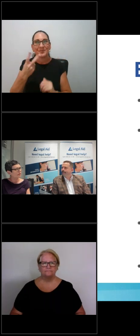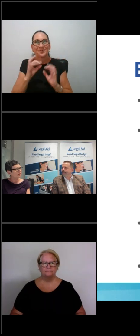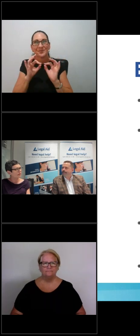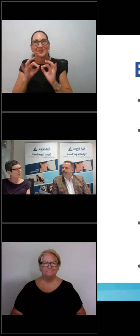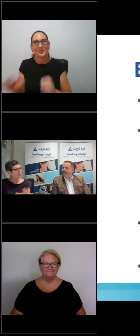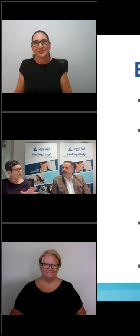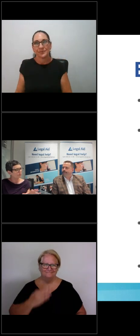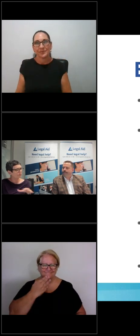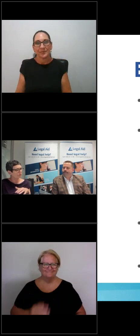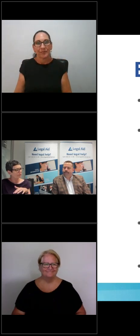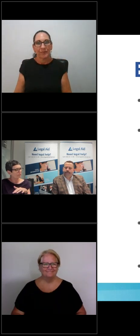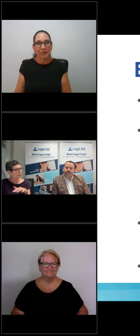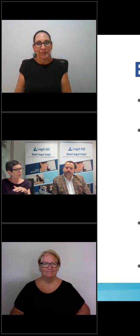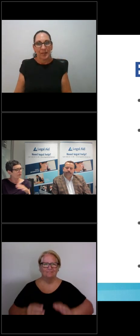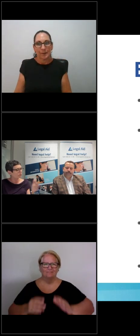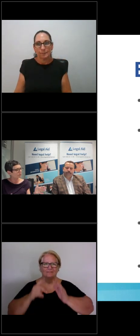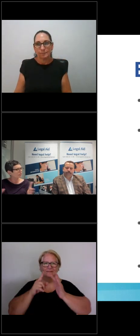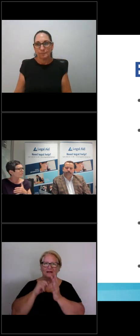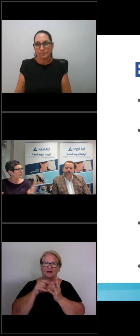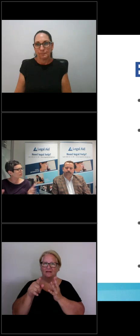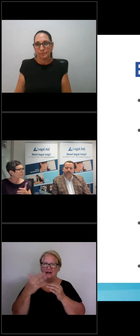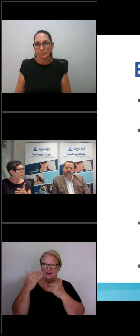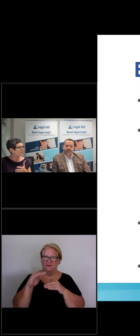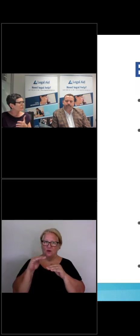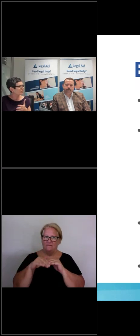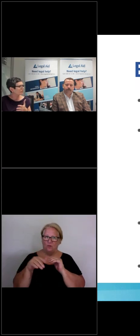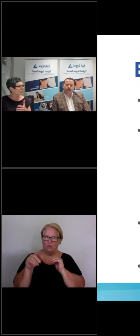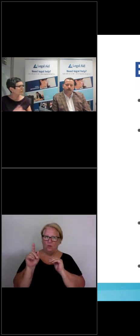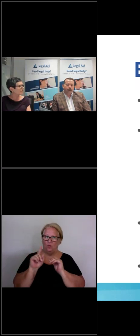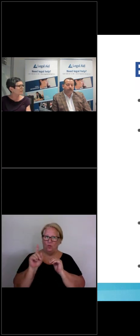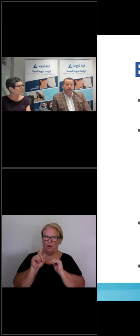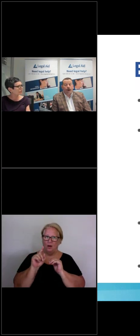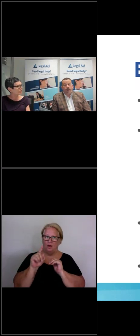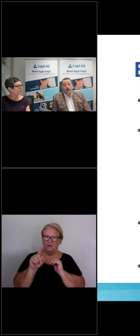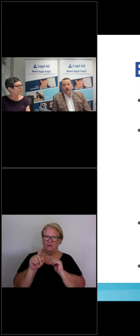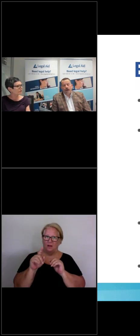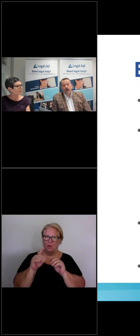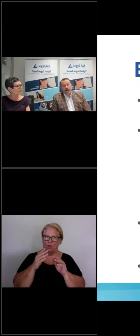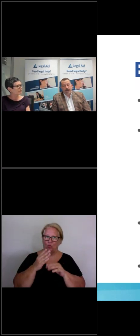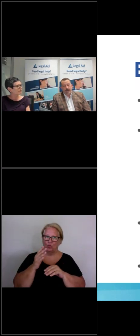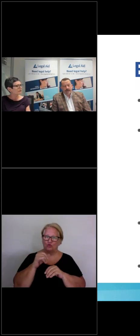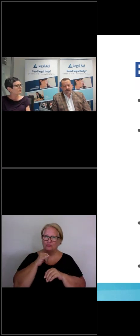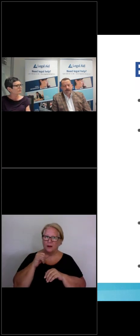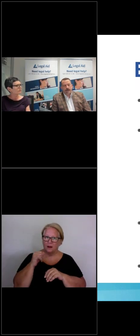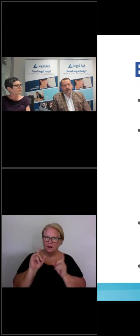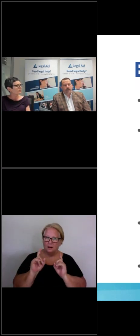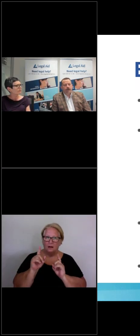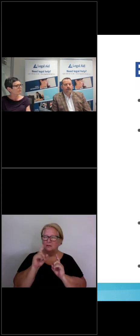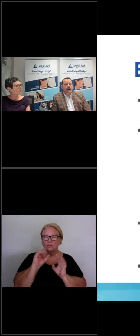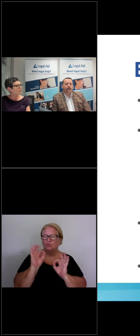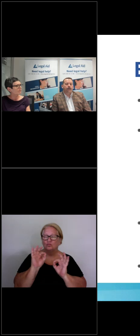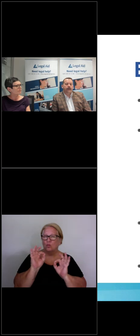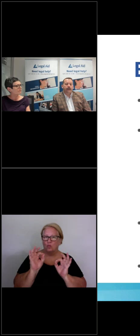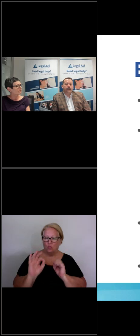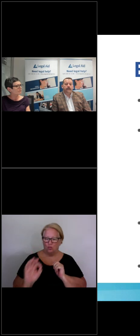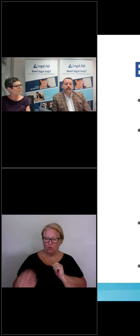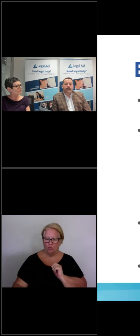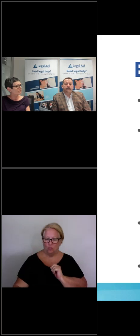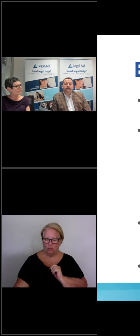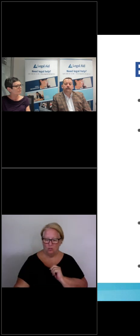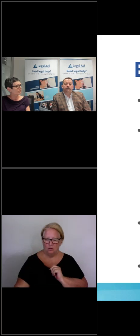And is there any sort of restriction in terms of at what stage of the criminal justice process we can take referrals? referrals? No, there isn't. So we